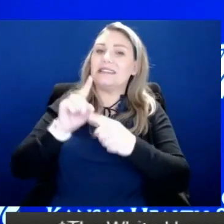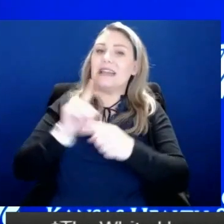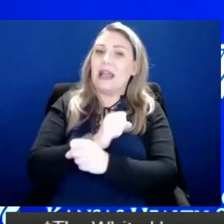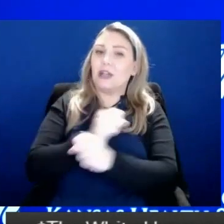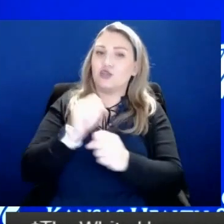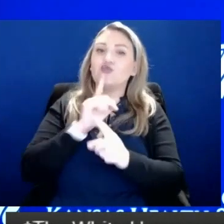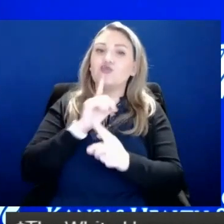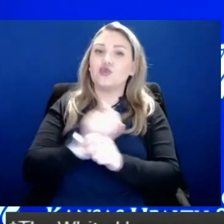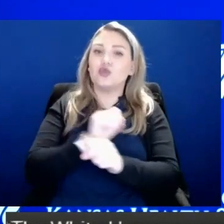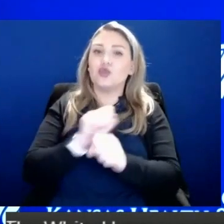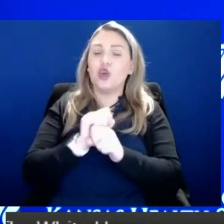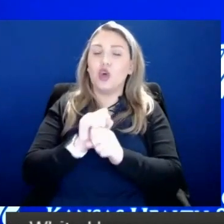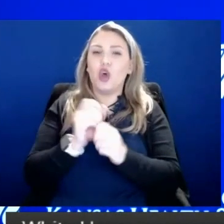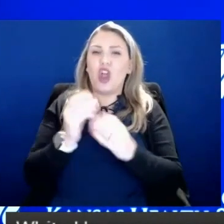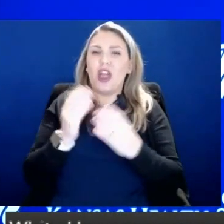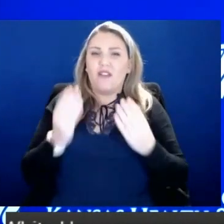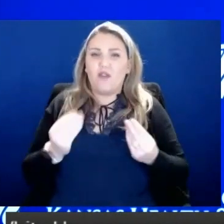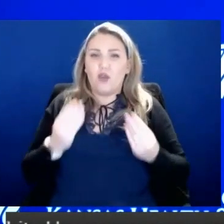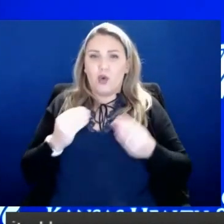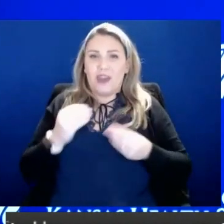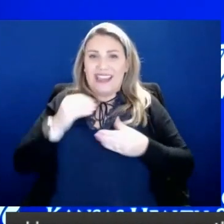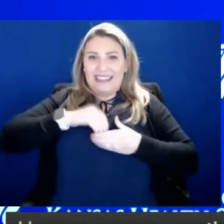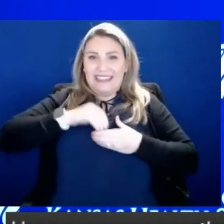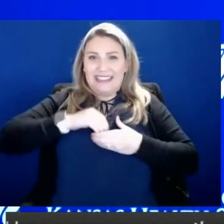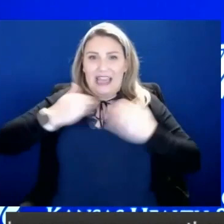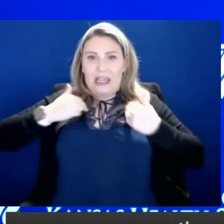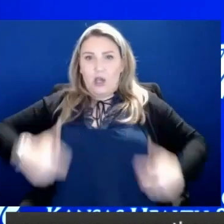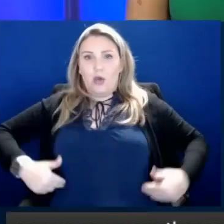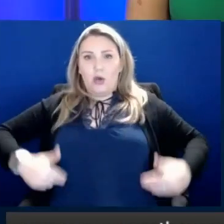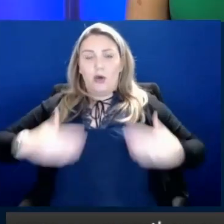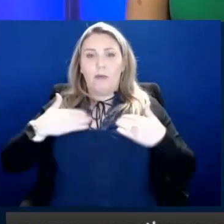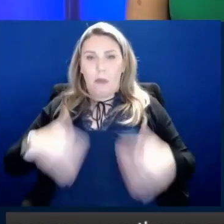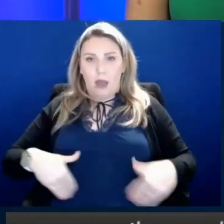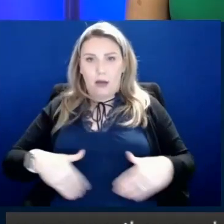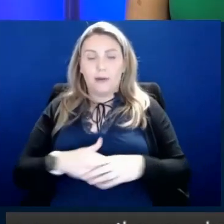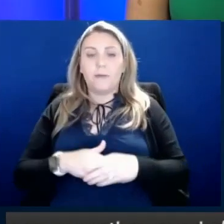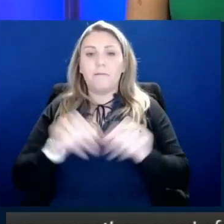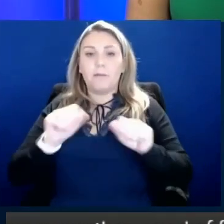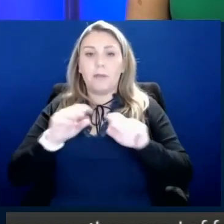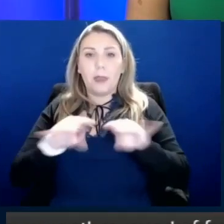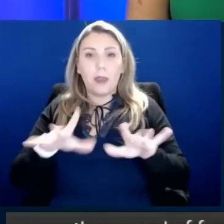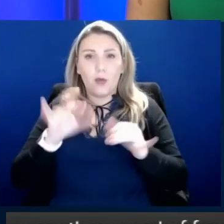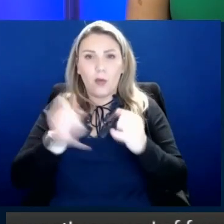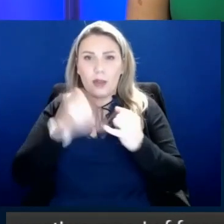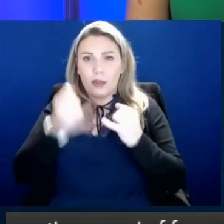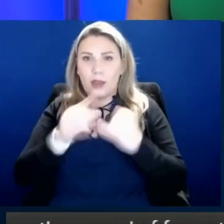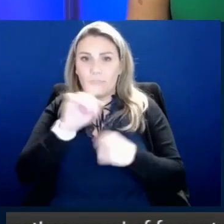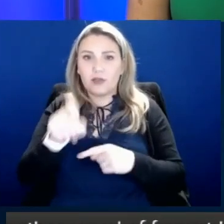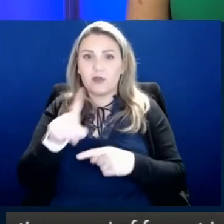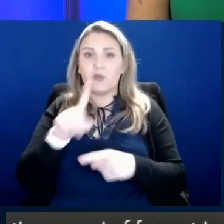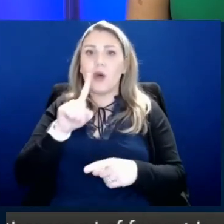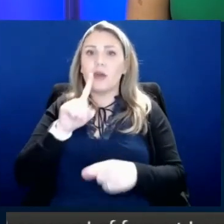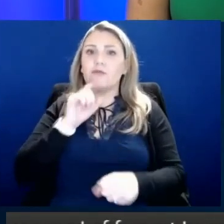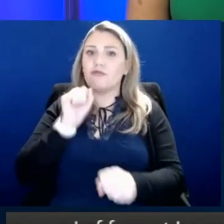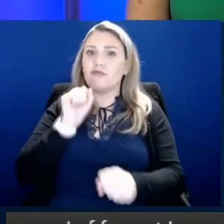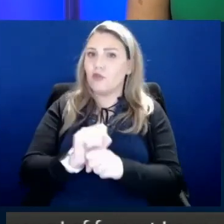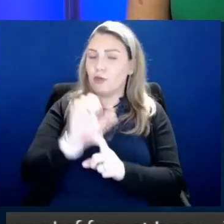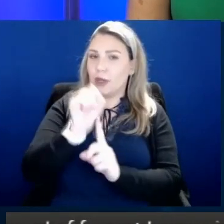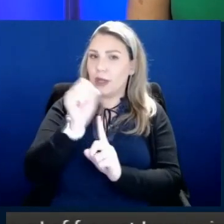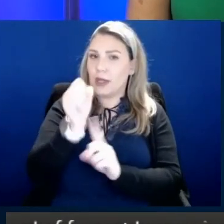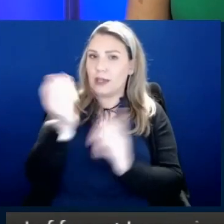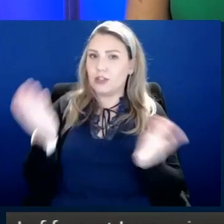or part of the vesicles that could be contagious. All right, one last question. So we have one confirmed case here in the U.S. It's in the